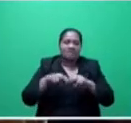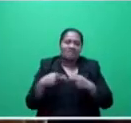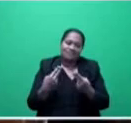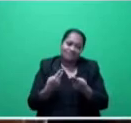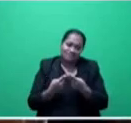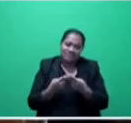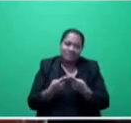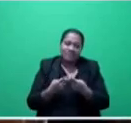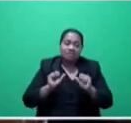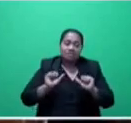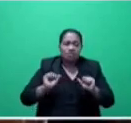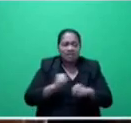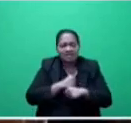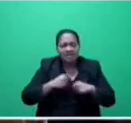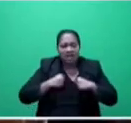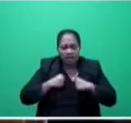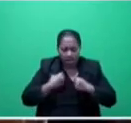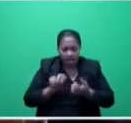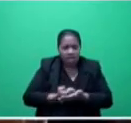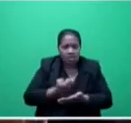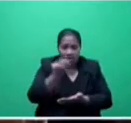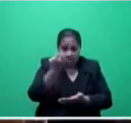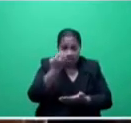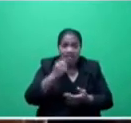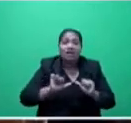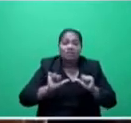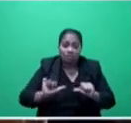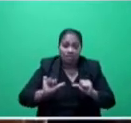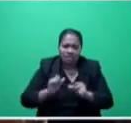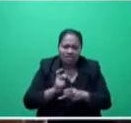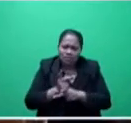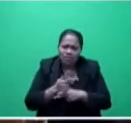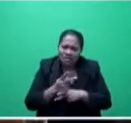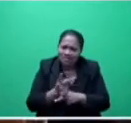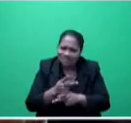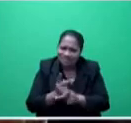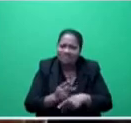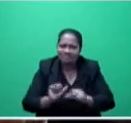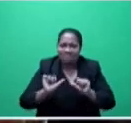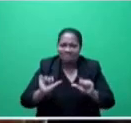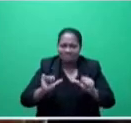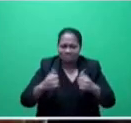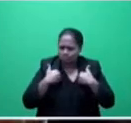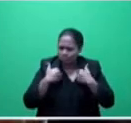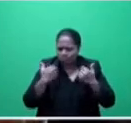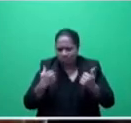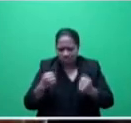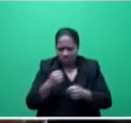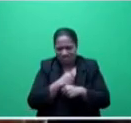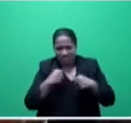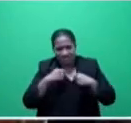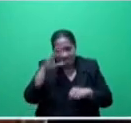is protecting our economy. It is protecting productivity and protecting the well-being of our